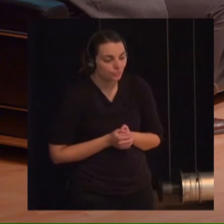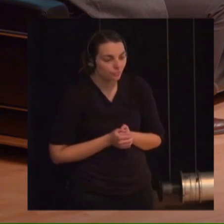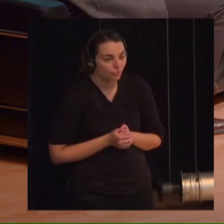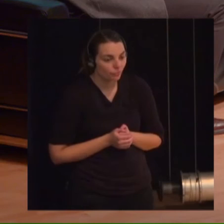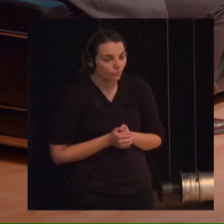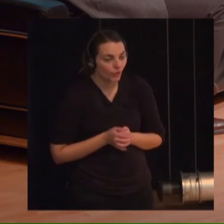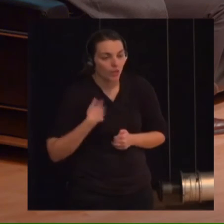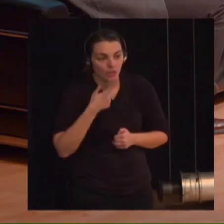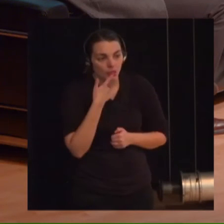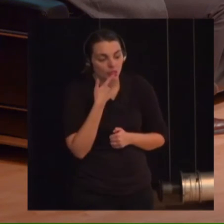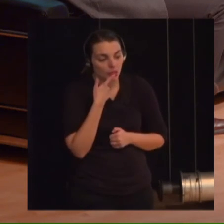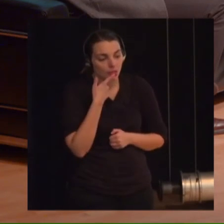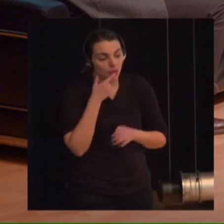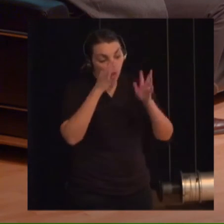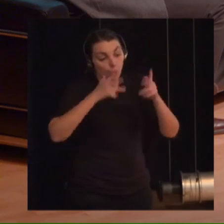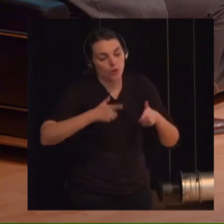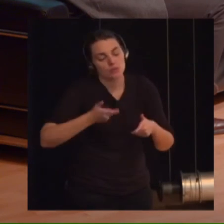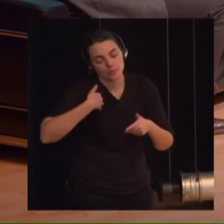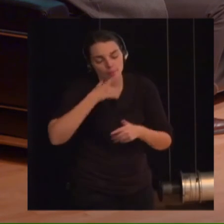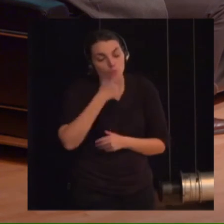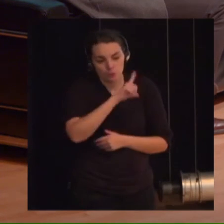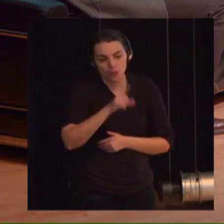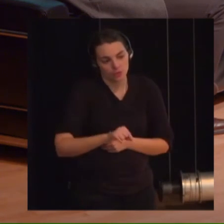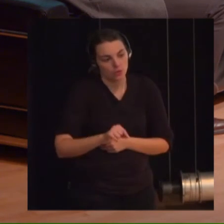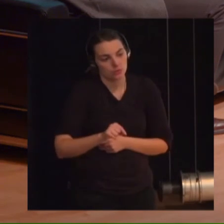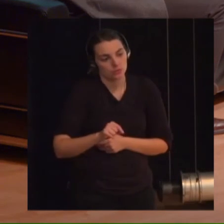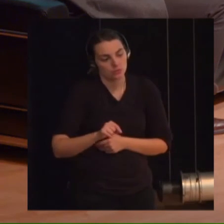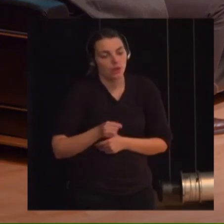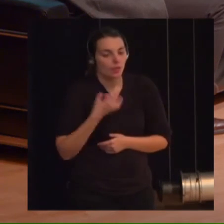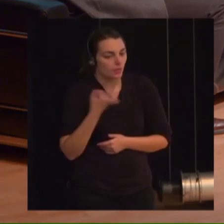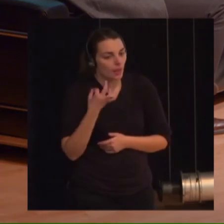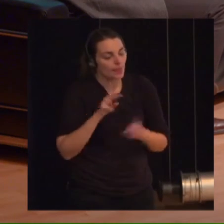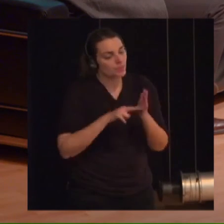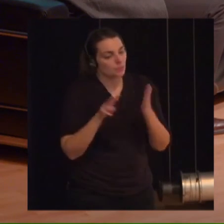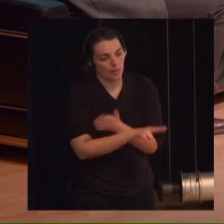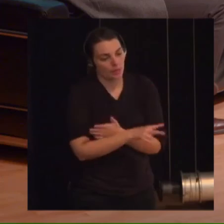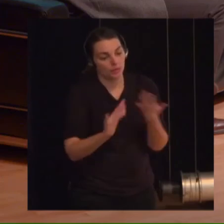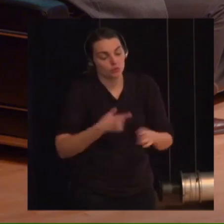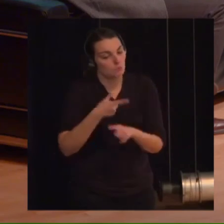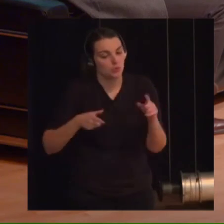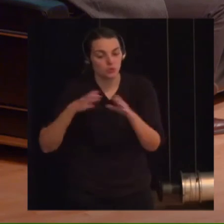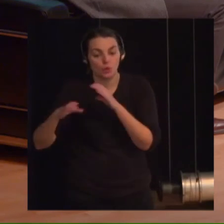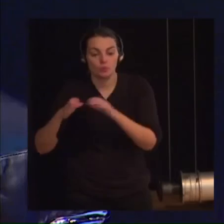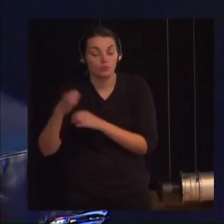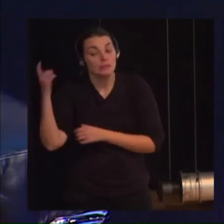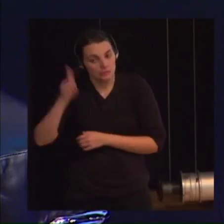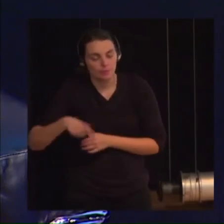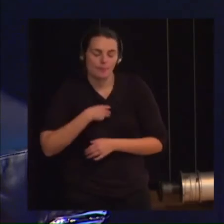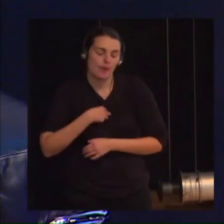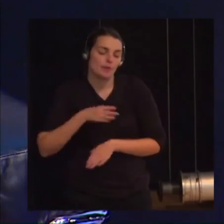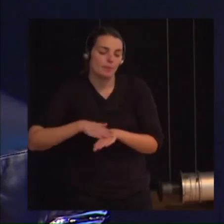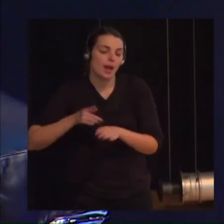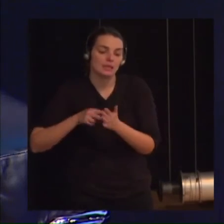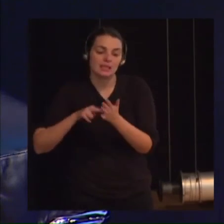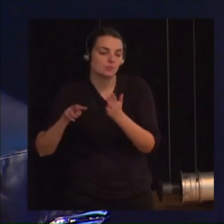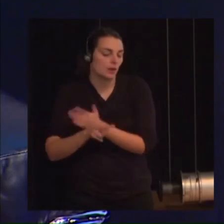if that's the case, then the media should and will and must continue to have a role in providing at least one forum or one